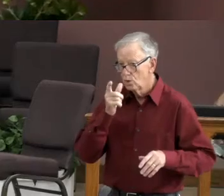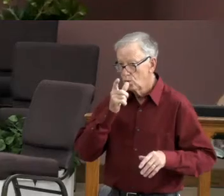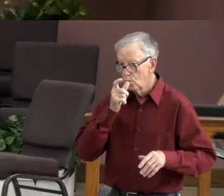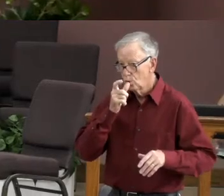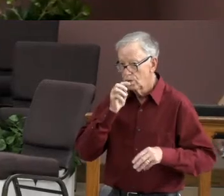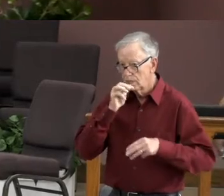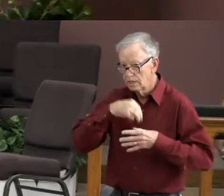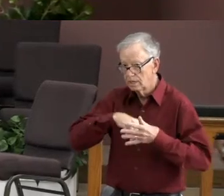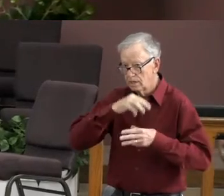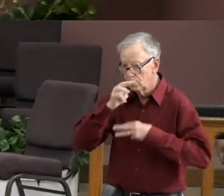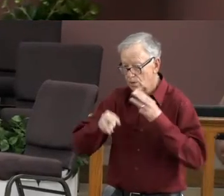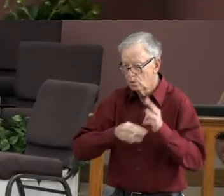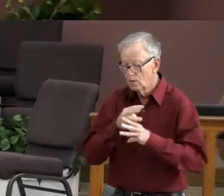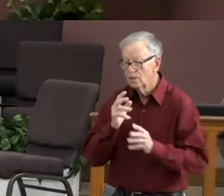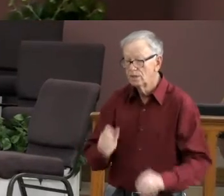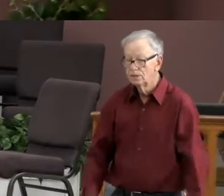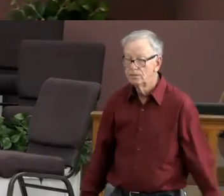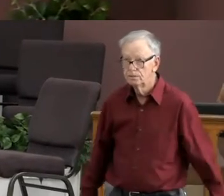world."